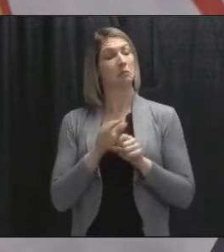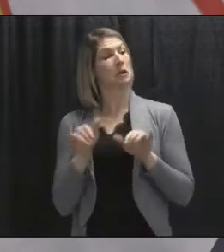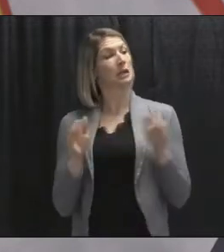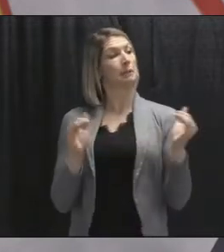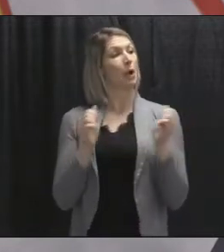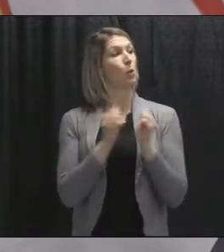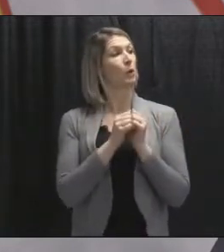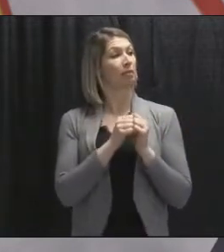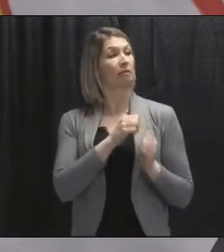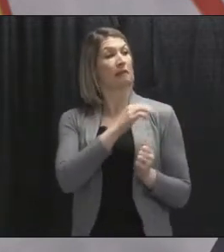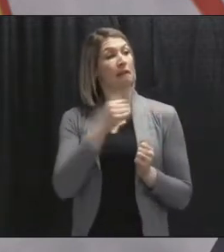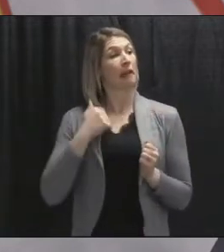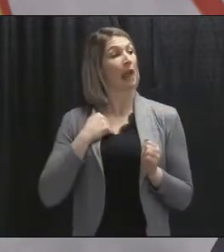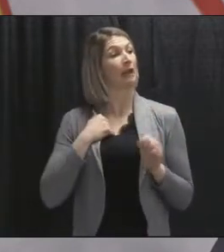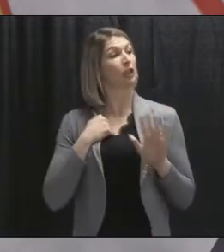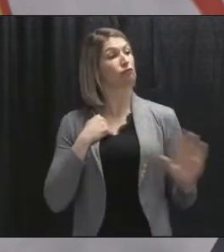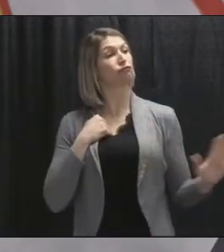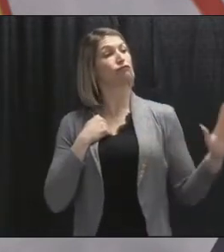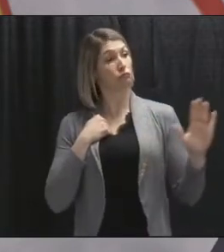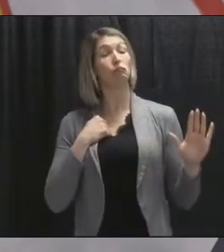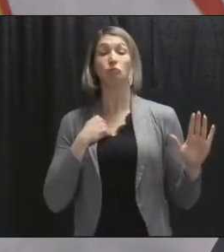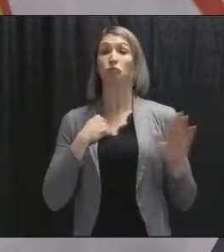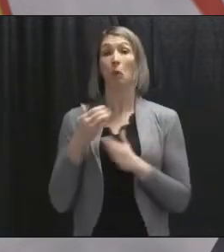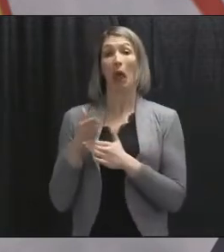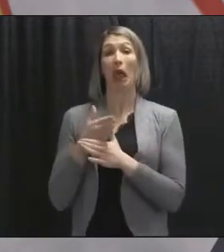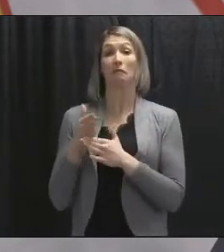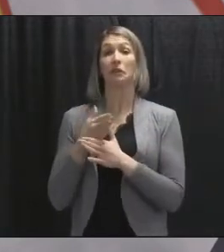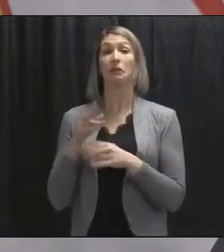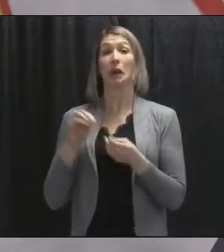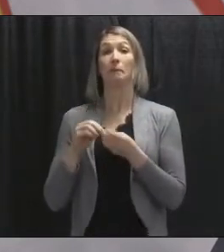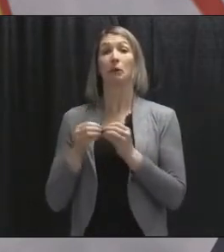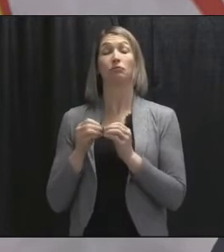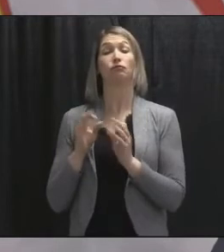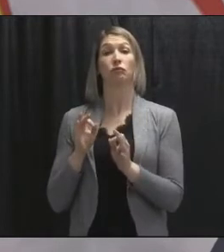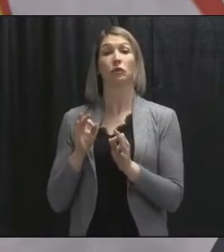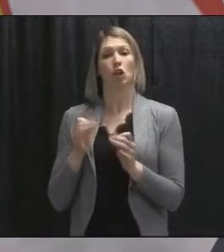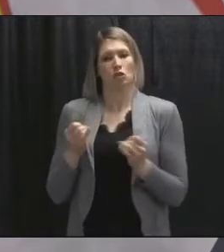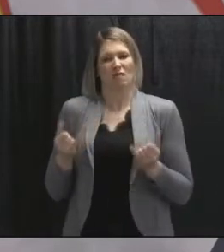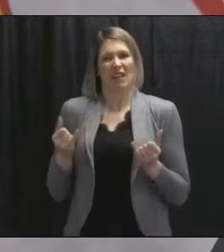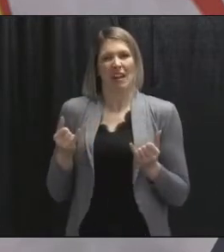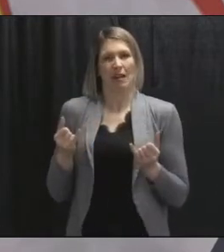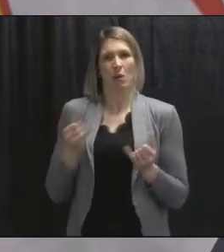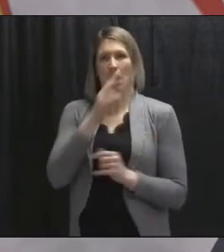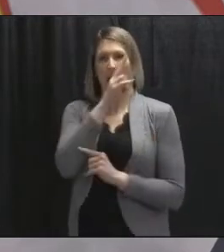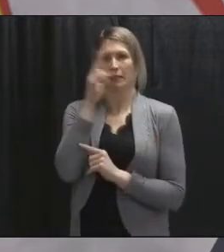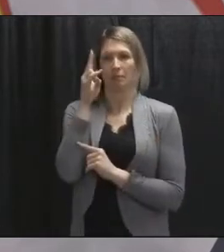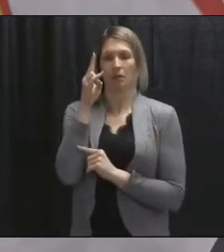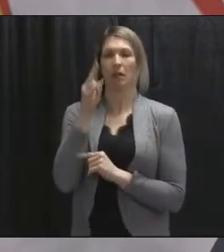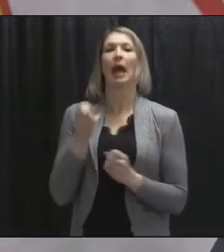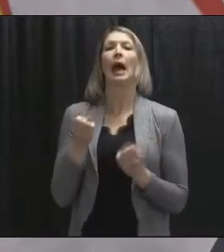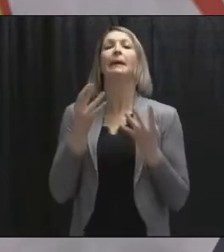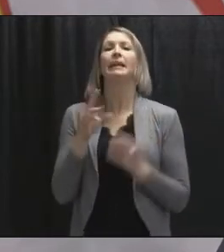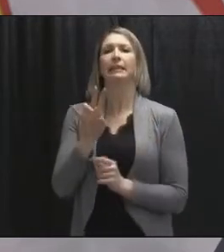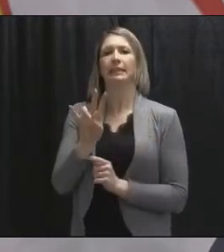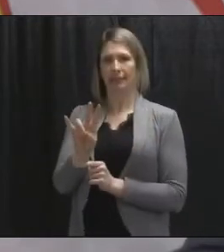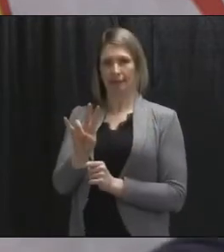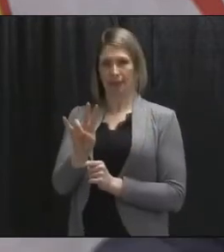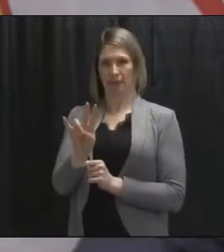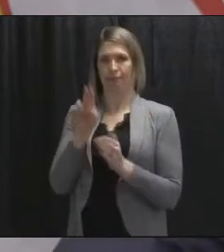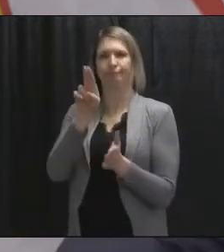So right now we have 7 people in the hospital in our province, and we don't want that to increase. However, without